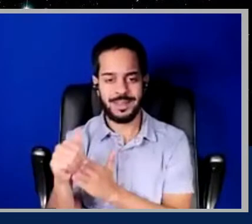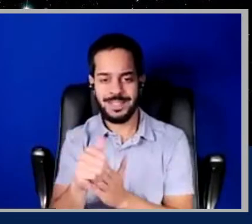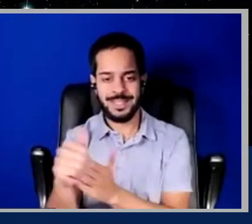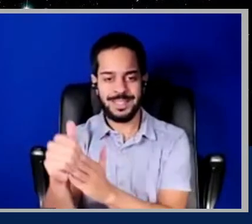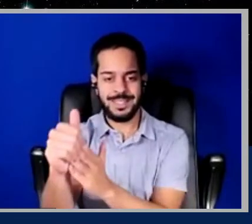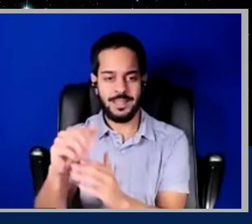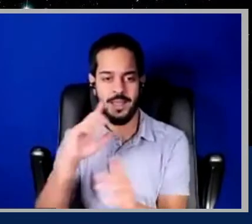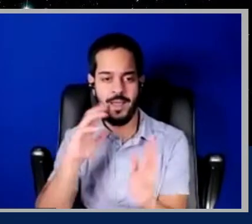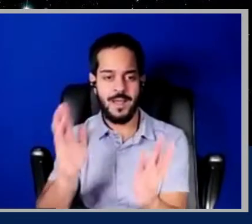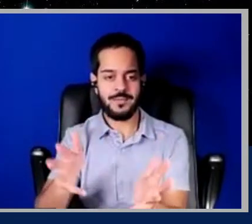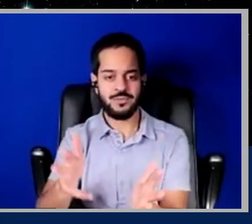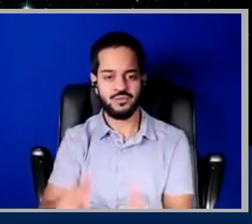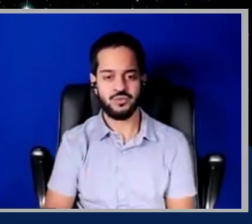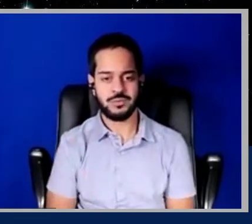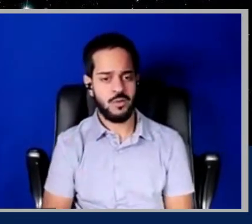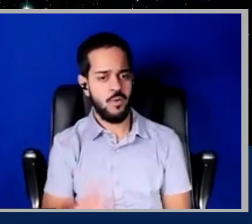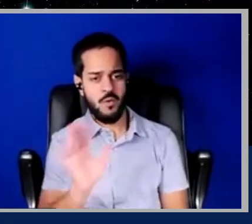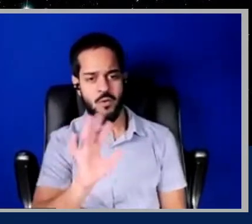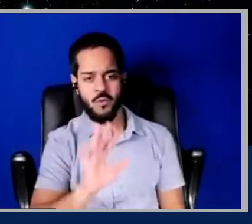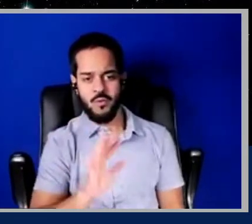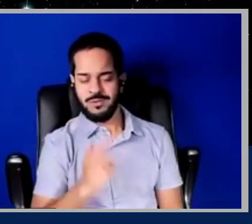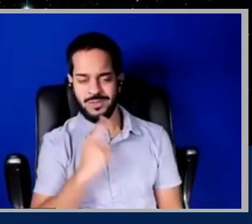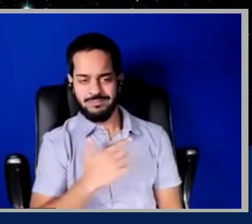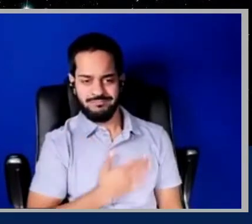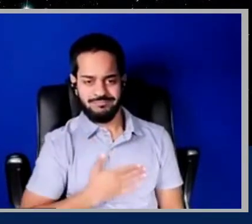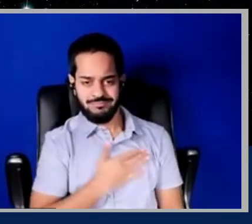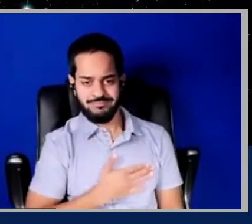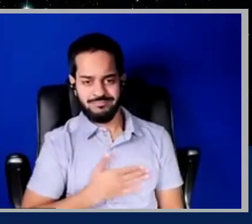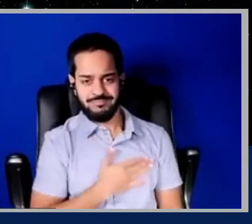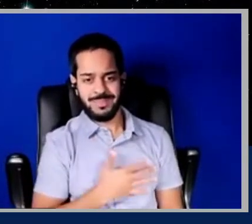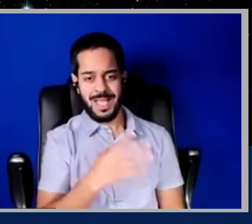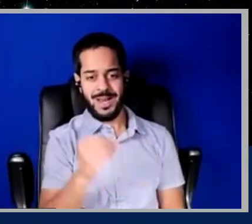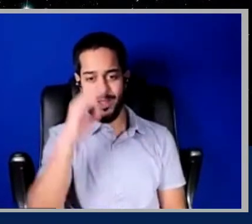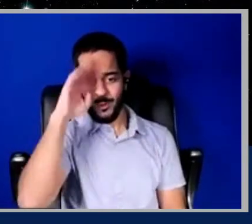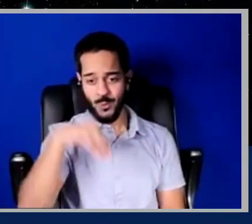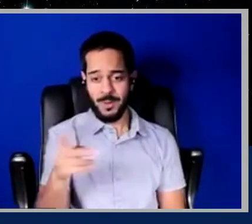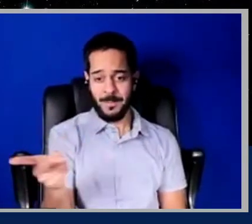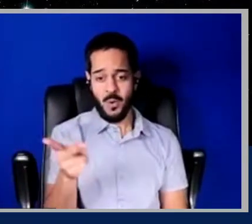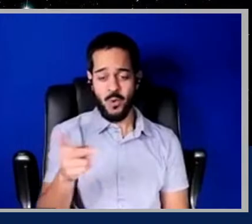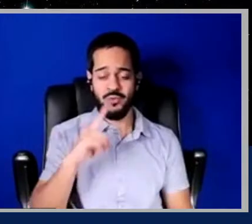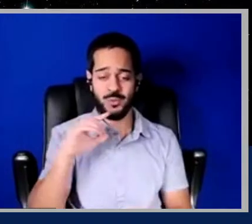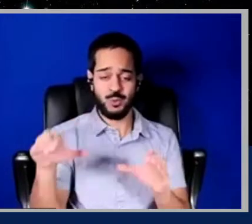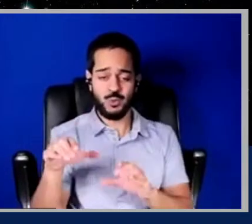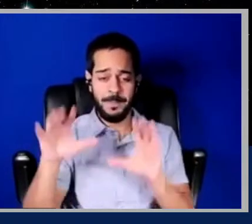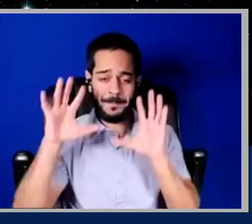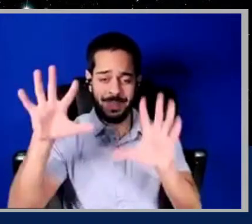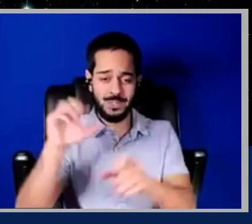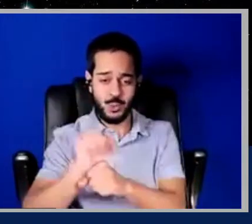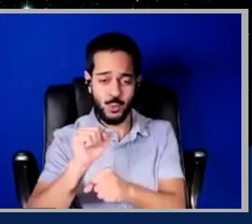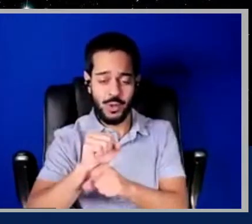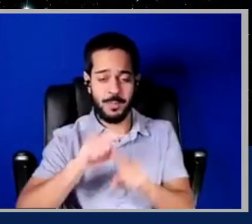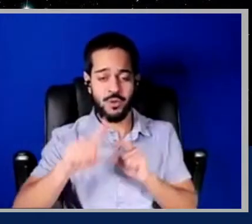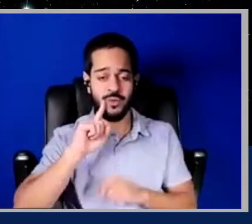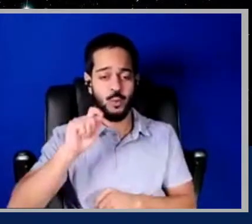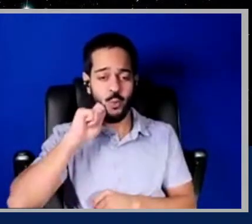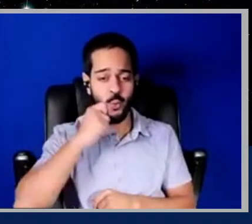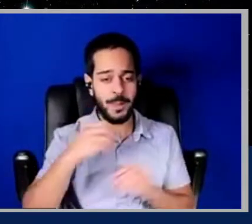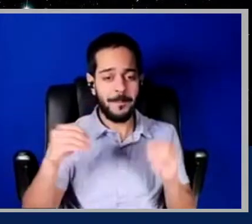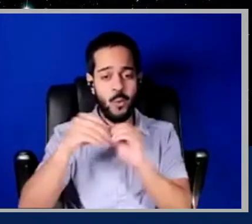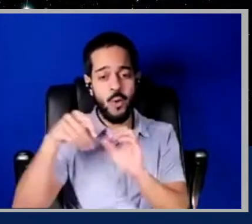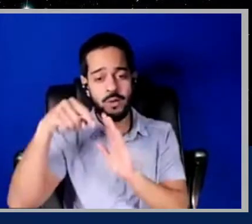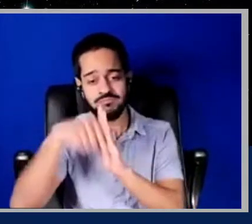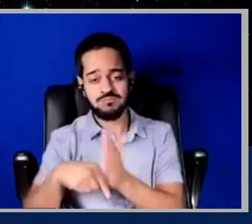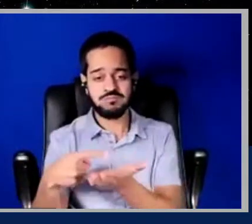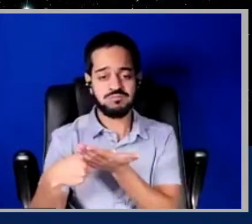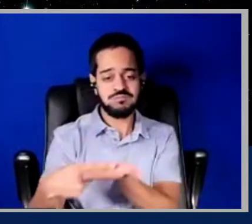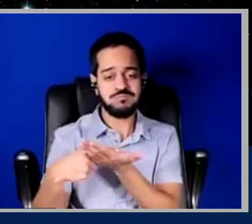well. Oh, my pleasure. I'm even more excited. I knew both of them did amazing work, but it was really cool to be able to go into more depth and find out